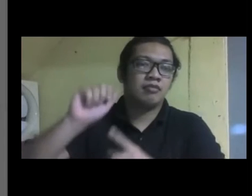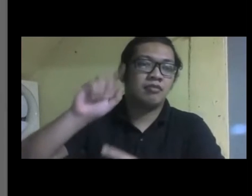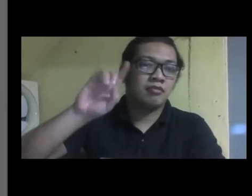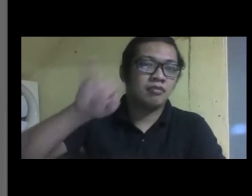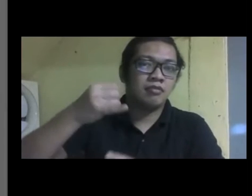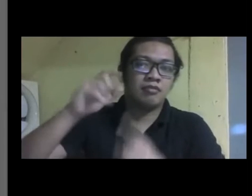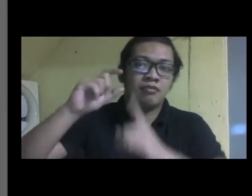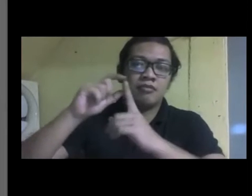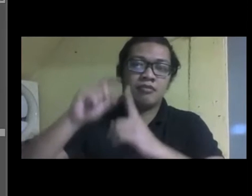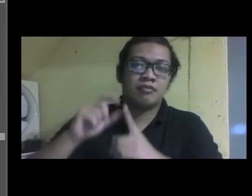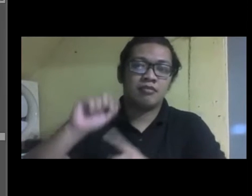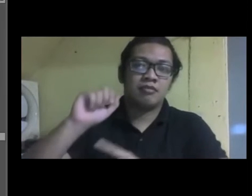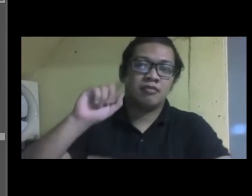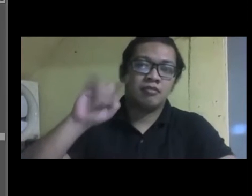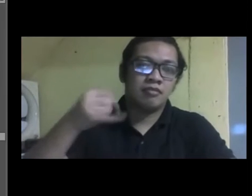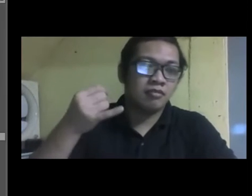Okay.